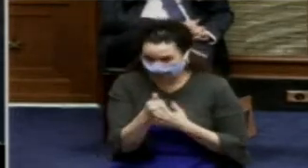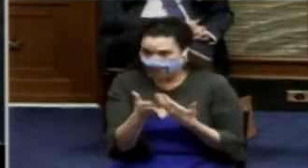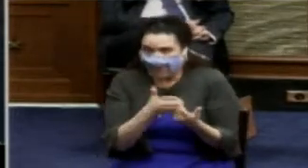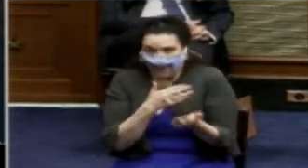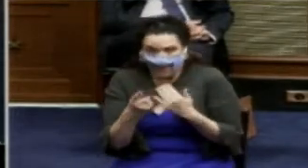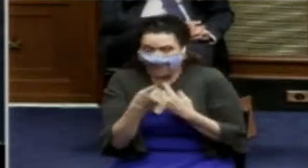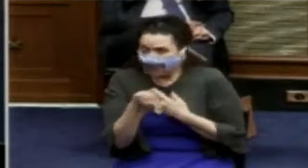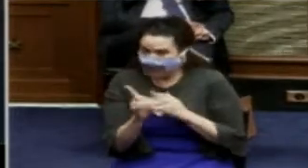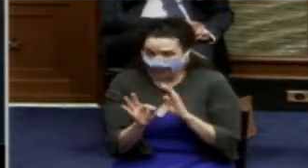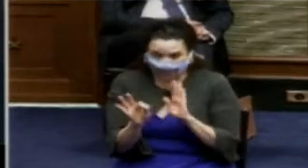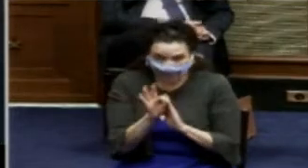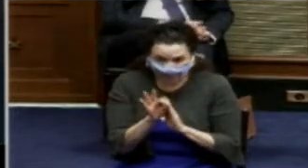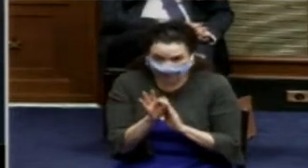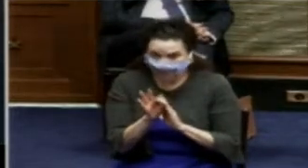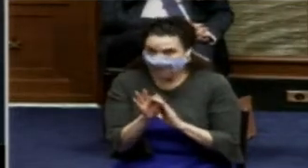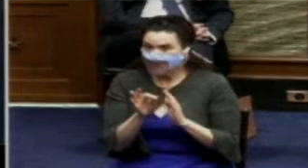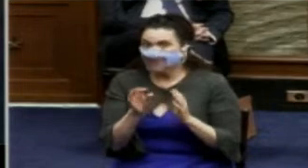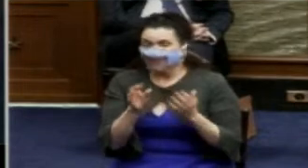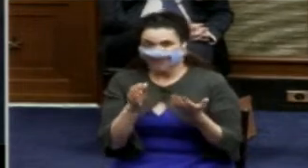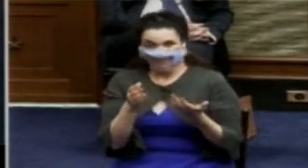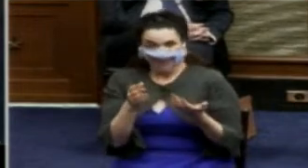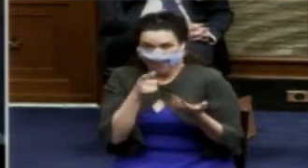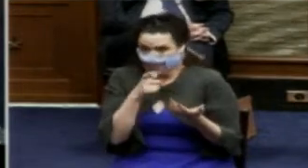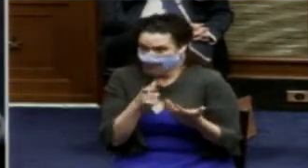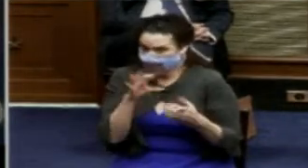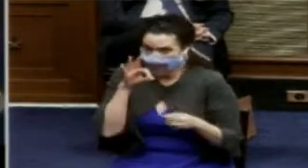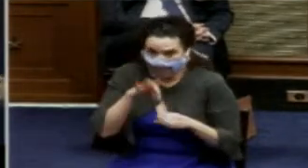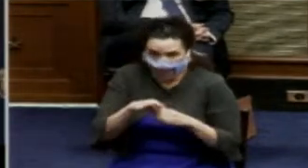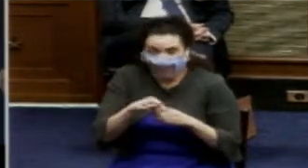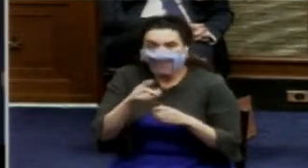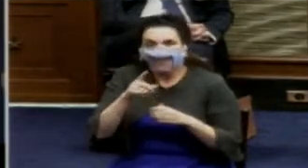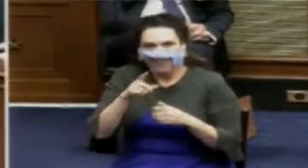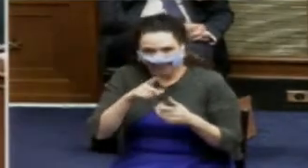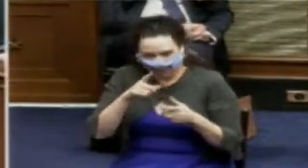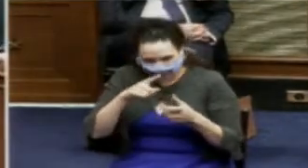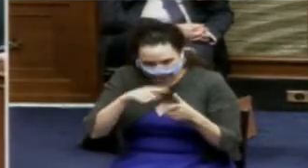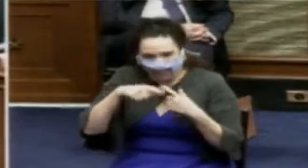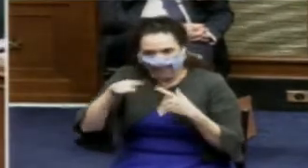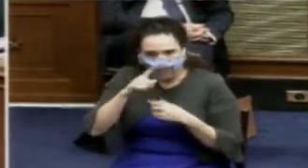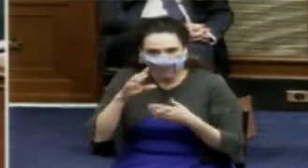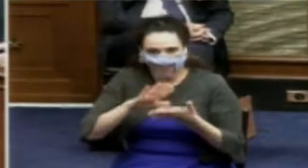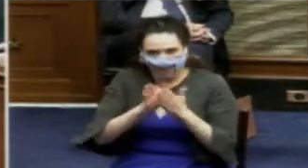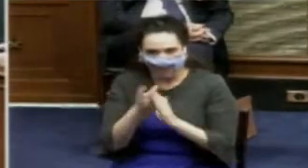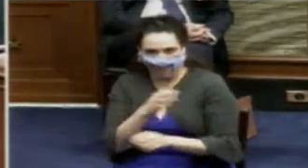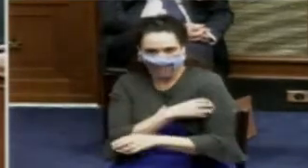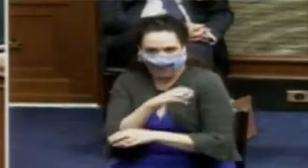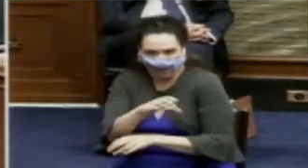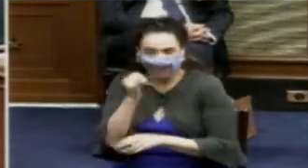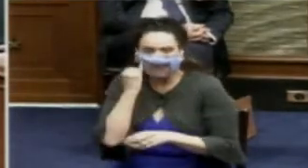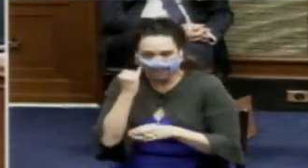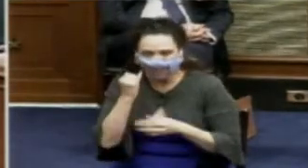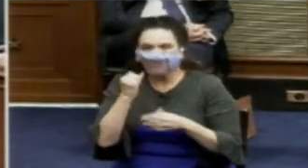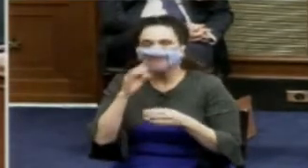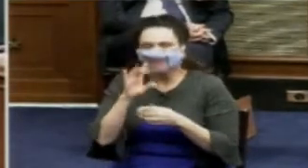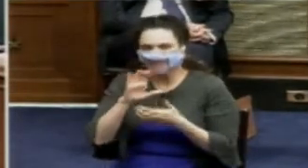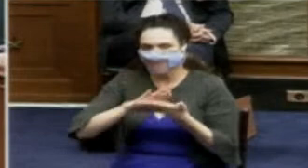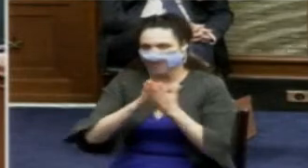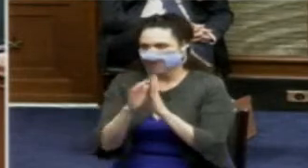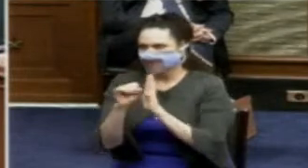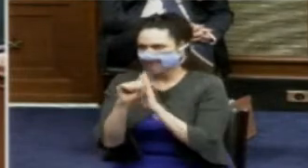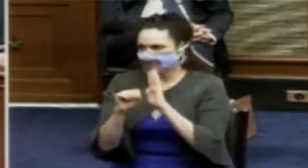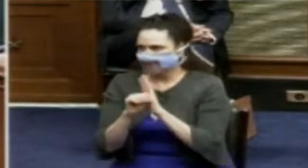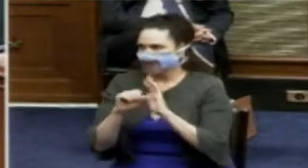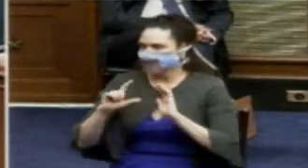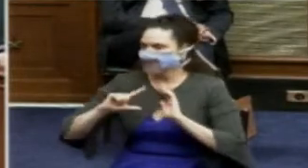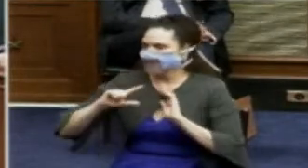them as a state. I yield back. The gentleman yields back. The gentleman from Georgia, Mr.